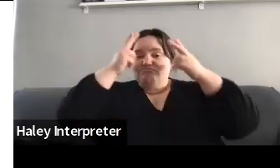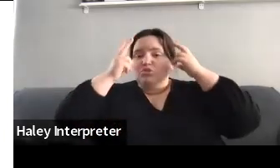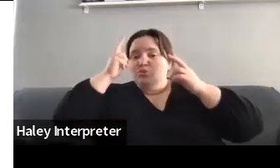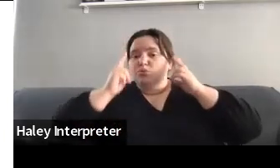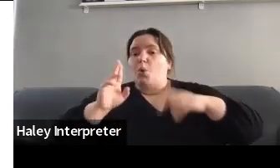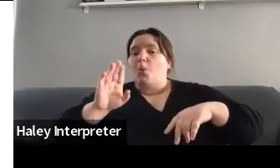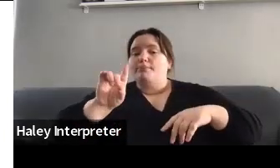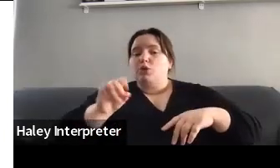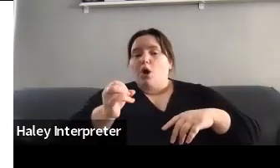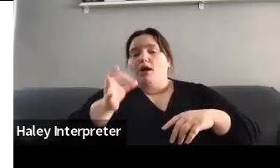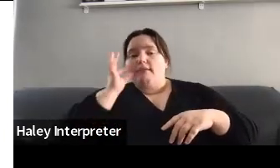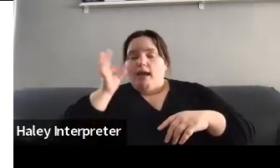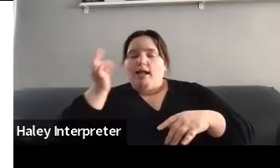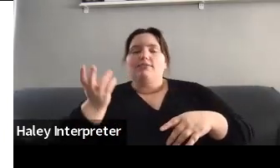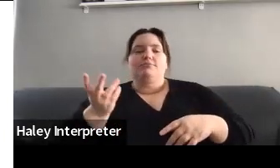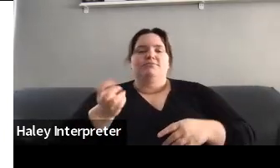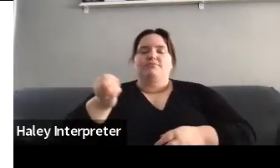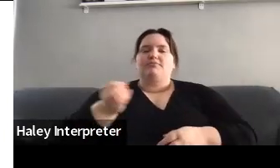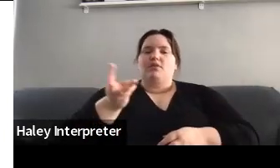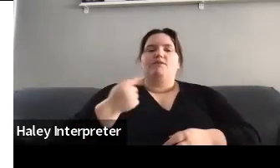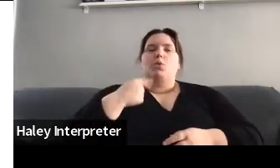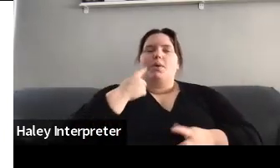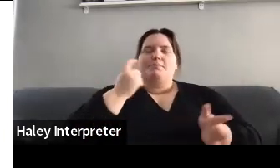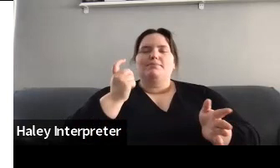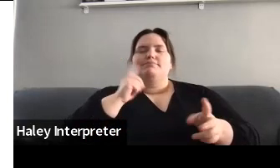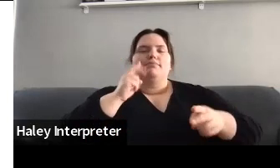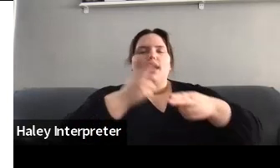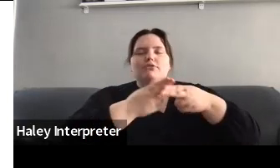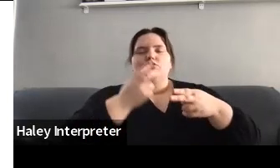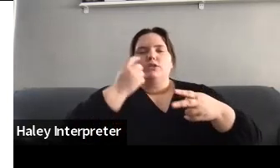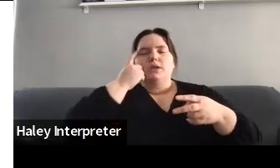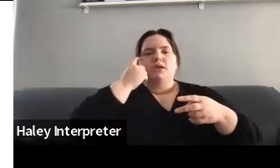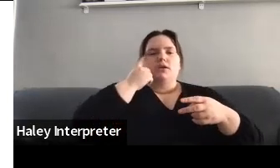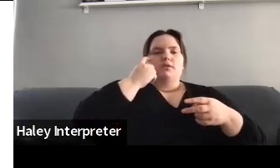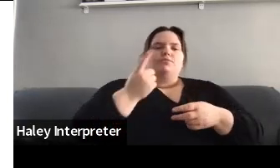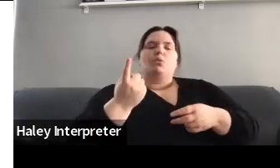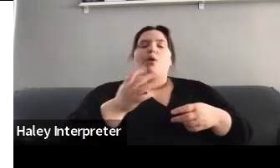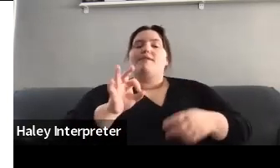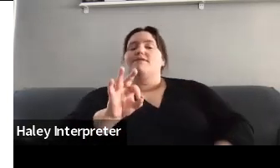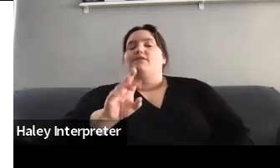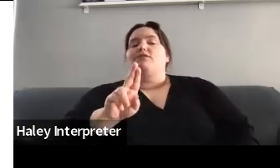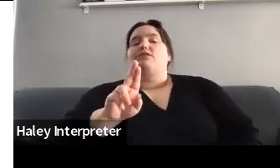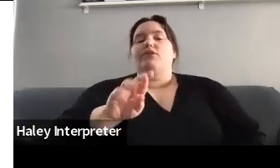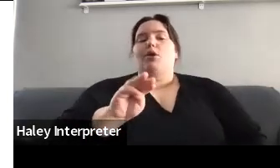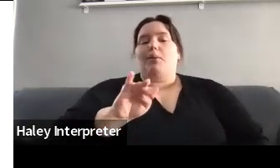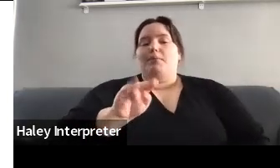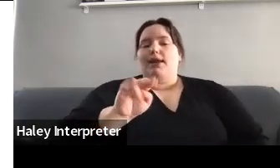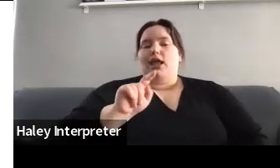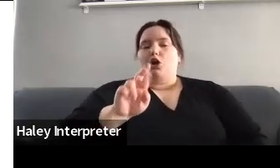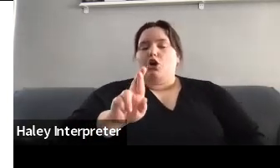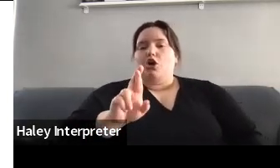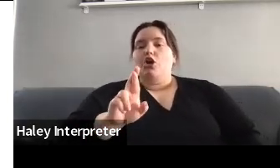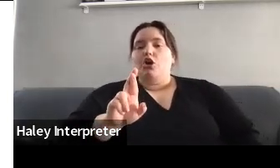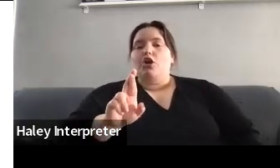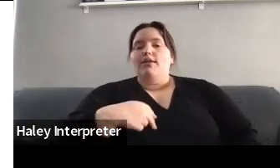cat. Um, a few of them that I mentioned is one is the Furminator. This is